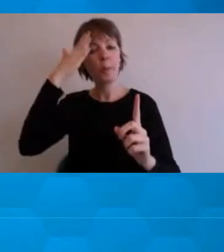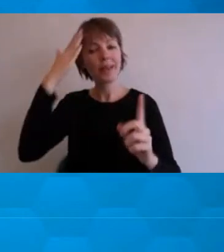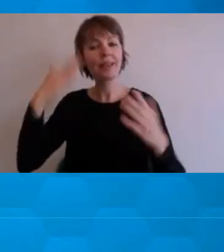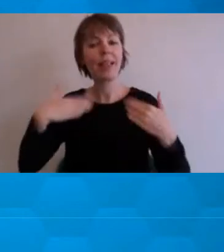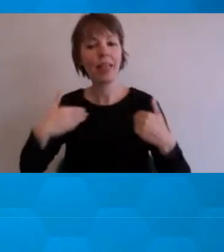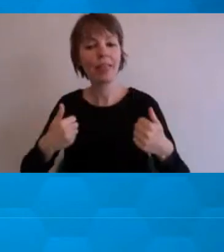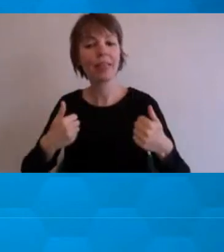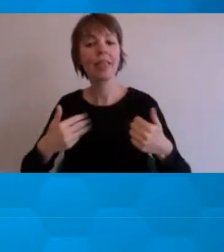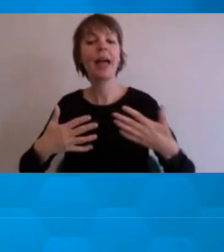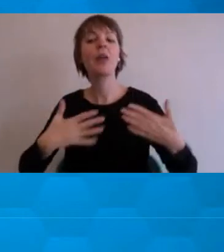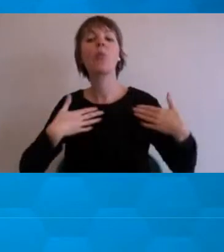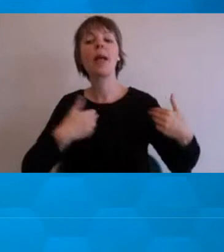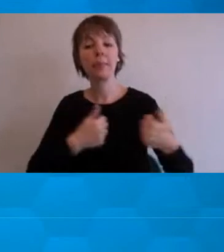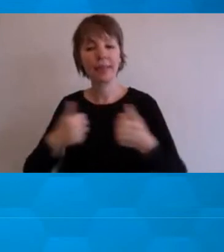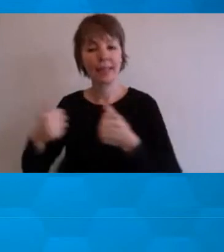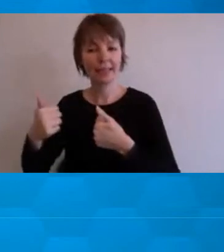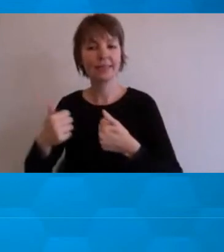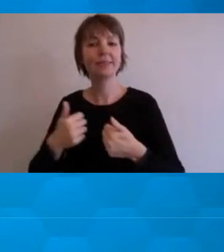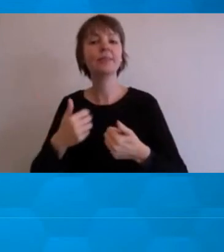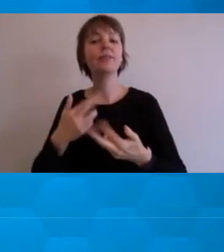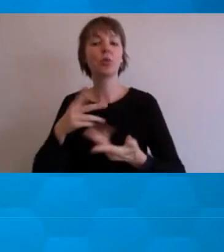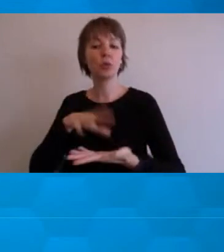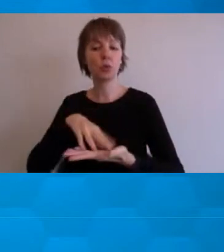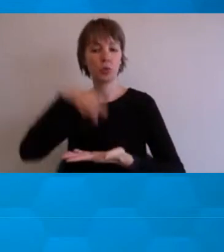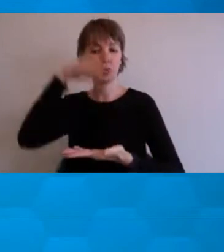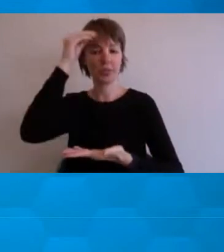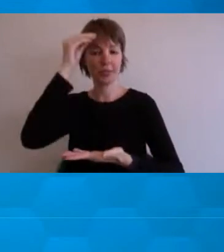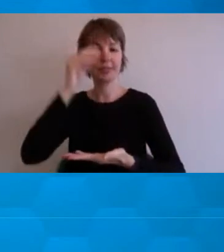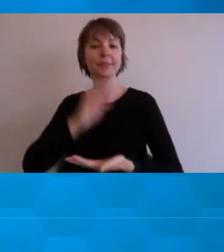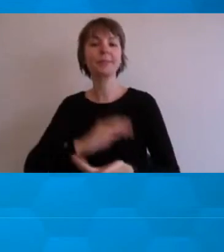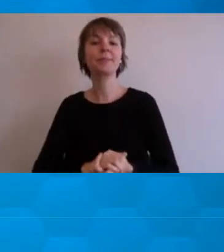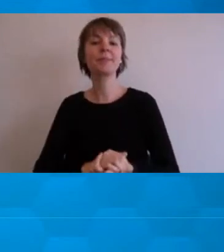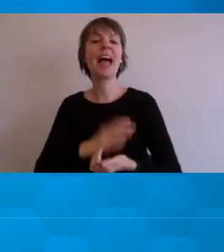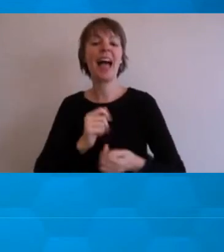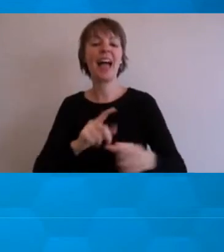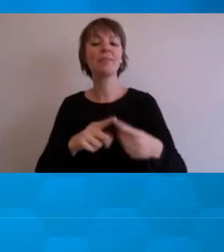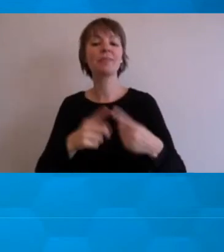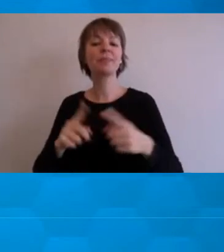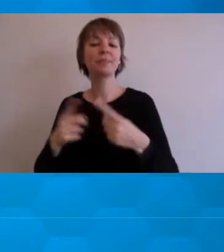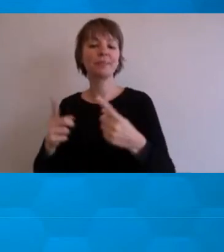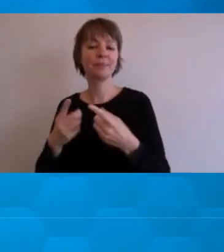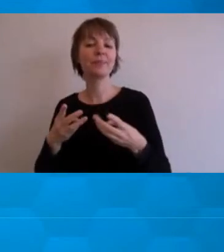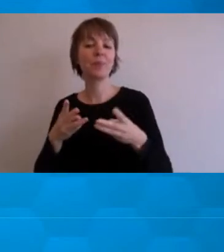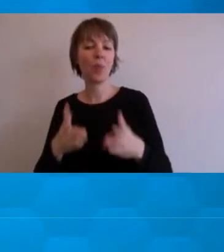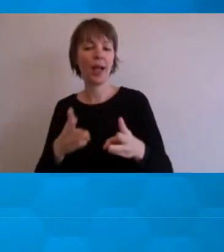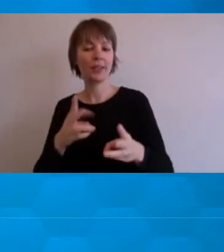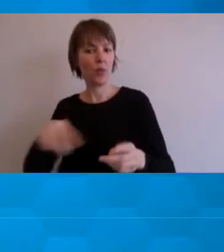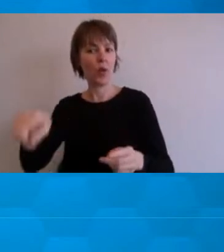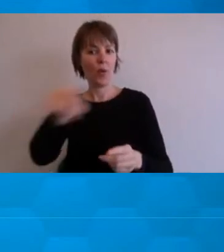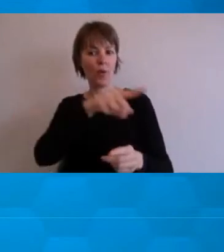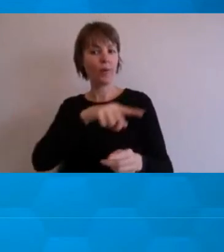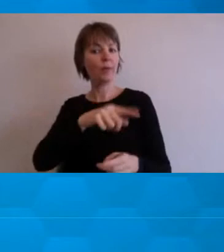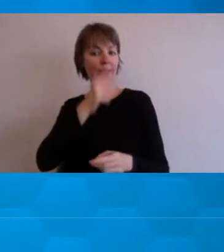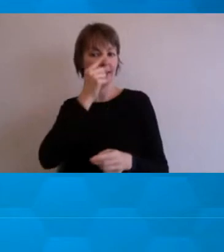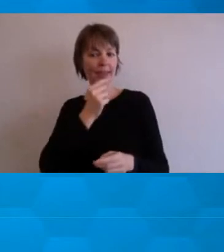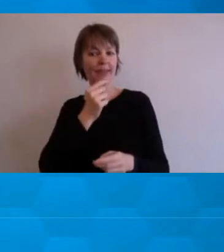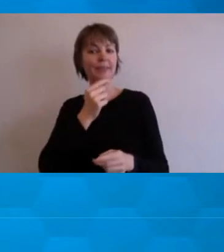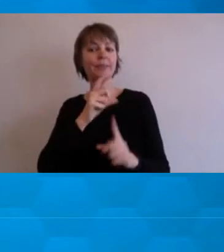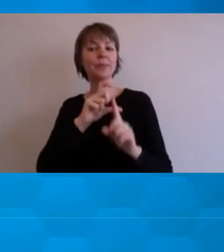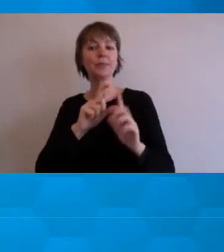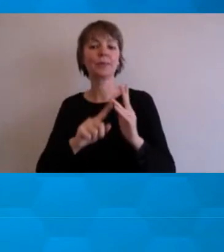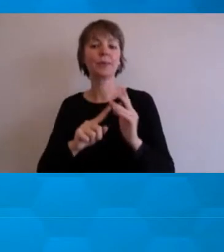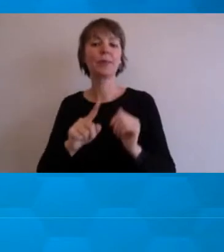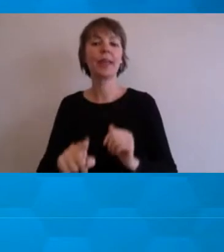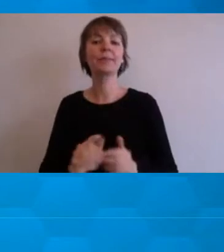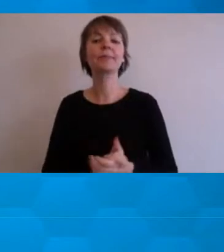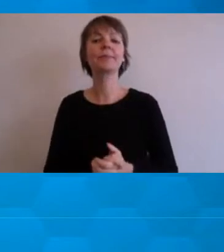well-being and mental health. And there's a couple of ways in which everyone can do this. Now, one of the ways when we're looking into